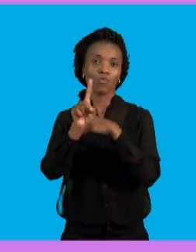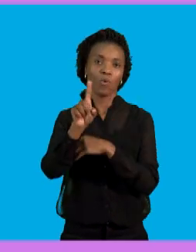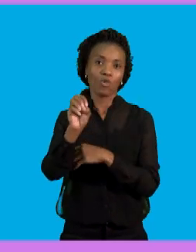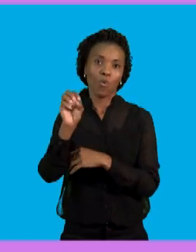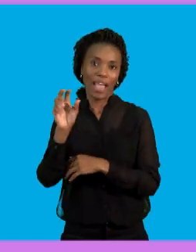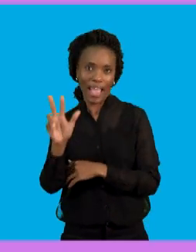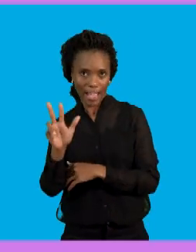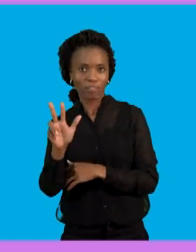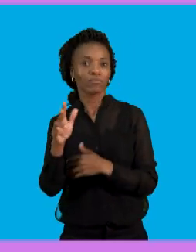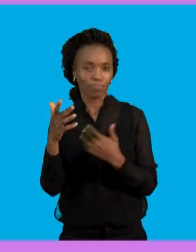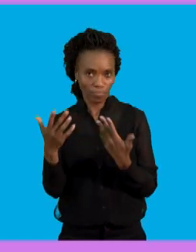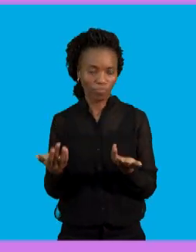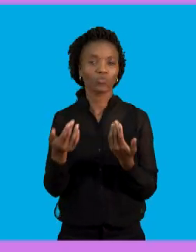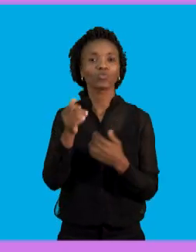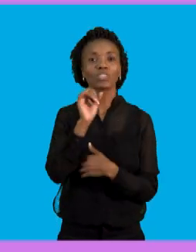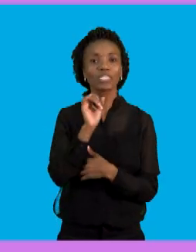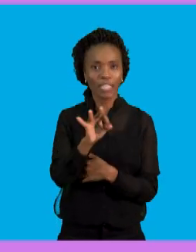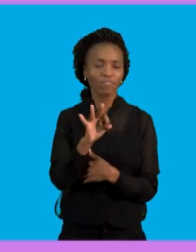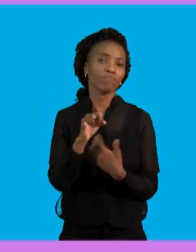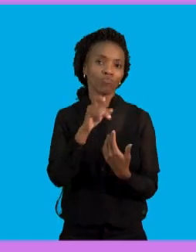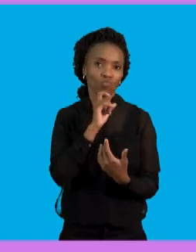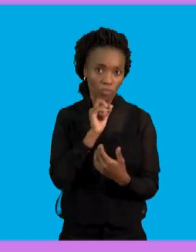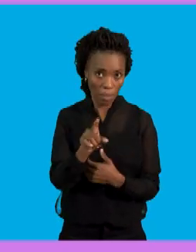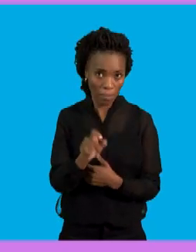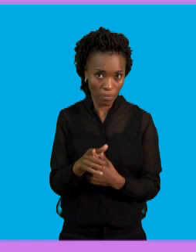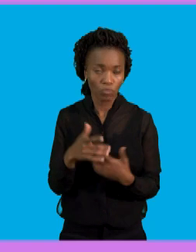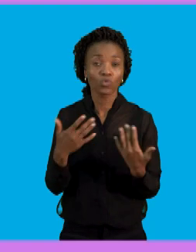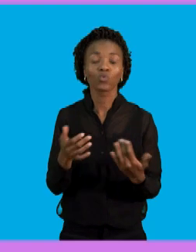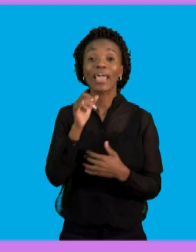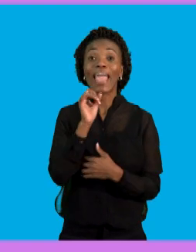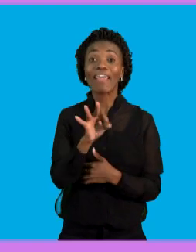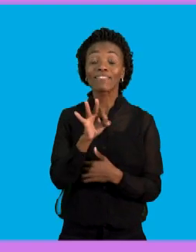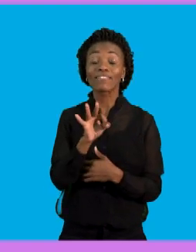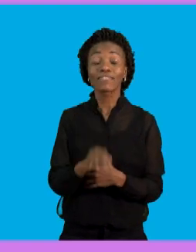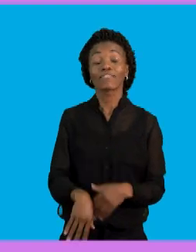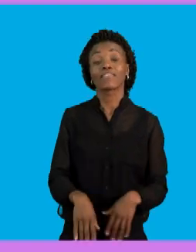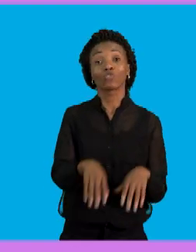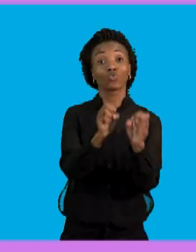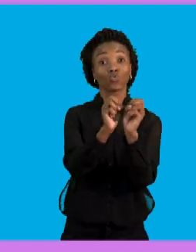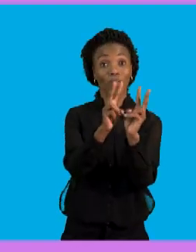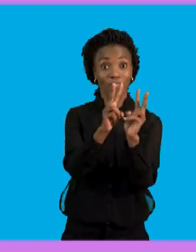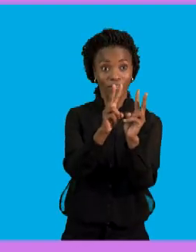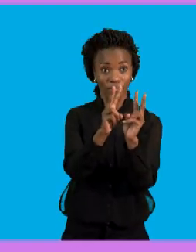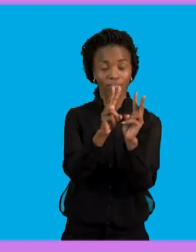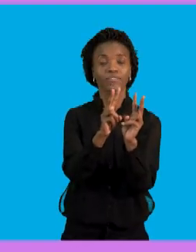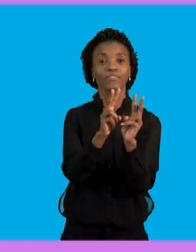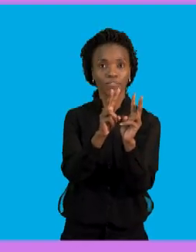108 using your fraction pattern when you are working with a Casio calculator. Now when you say 12